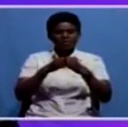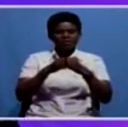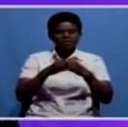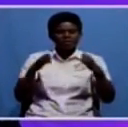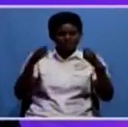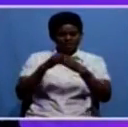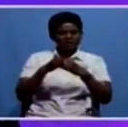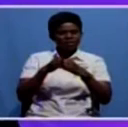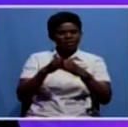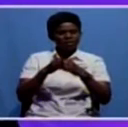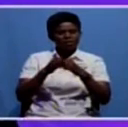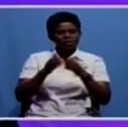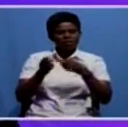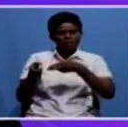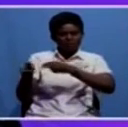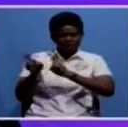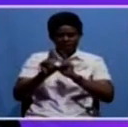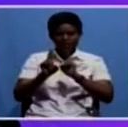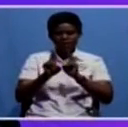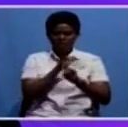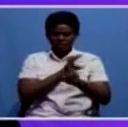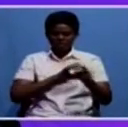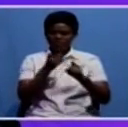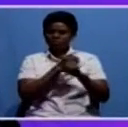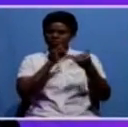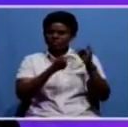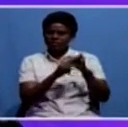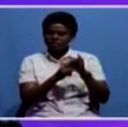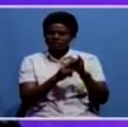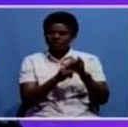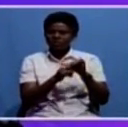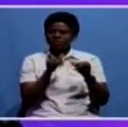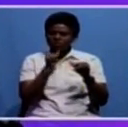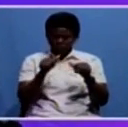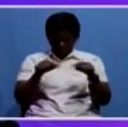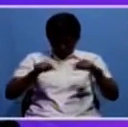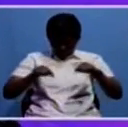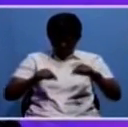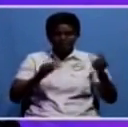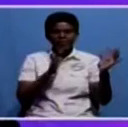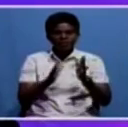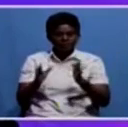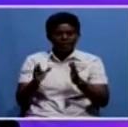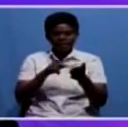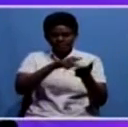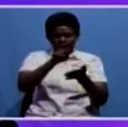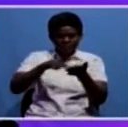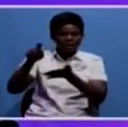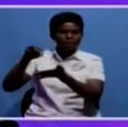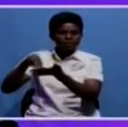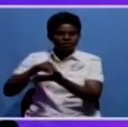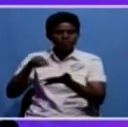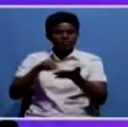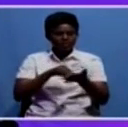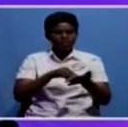be going to hire event companies from South Africa and be prepared to pay millions to those